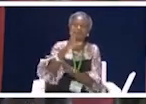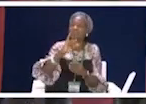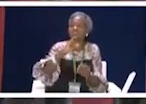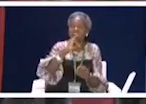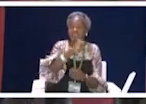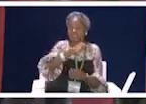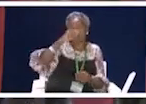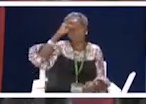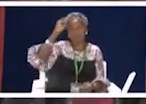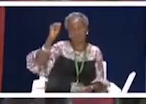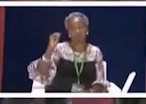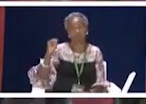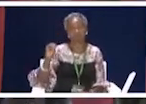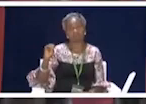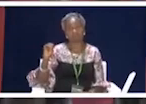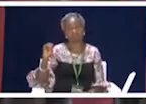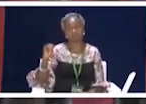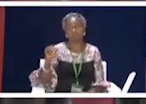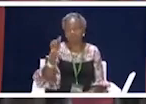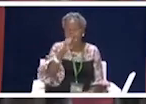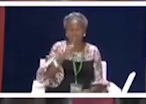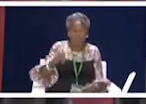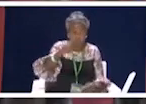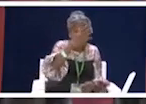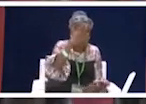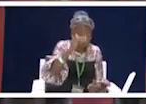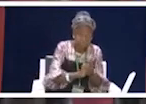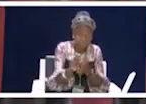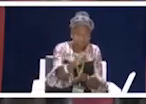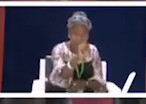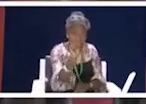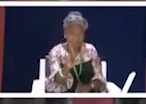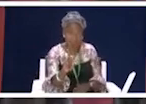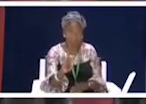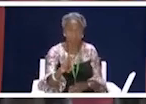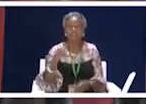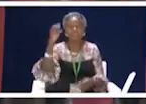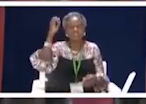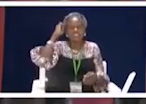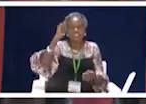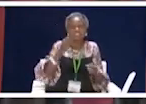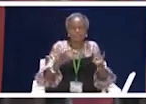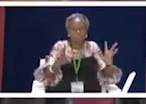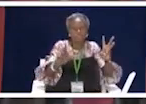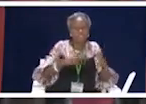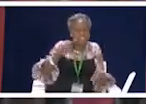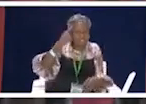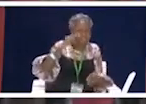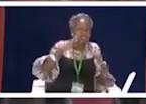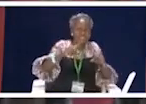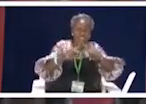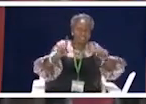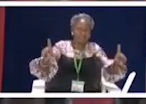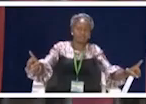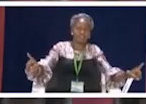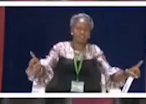man. I'm sure you know that. His ways and thoughts are different.